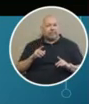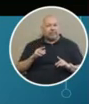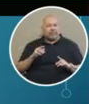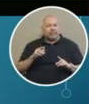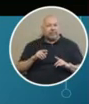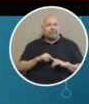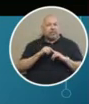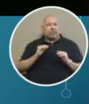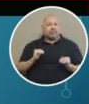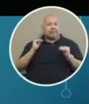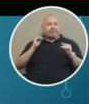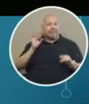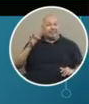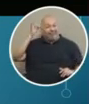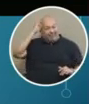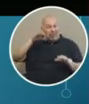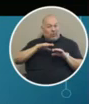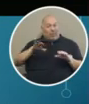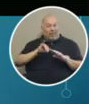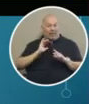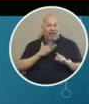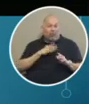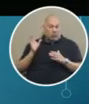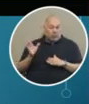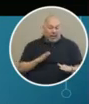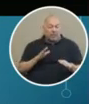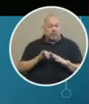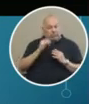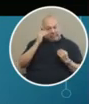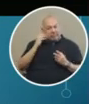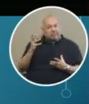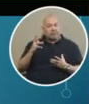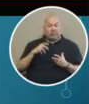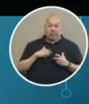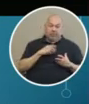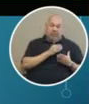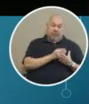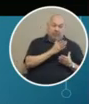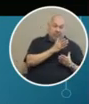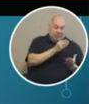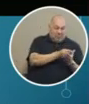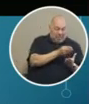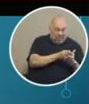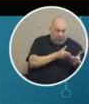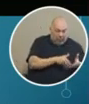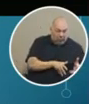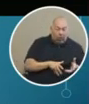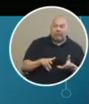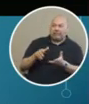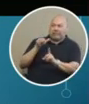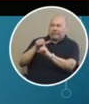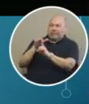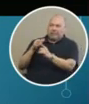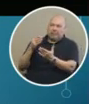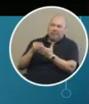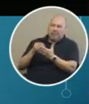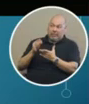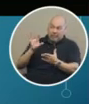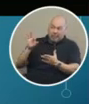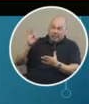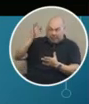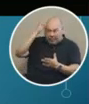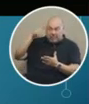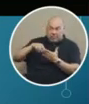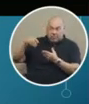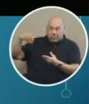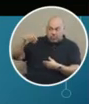level. So that's part of our strategy too, is to try to recuperate some of those dollars from state or federal